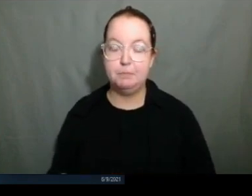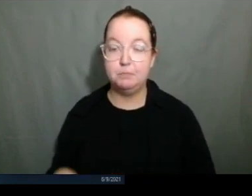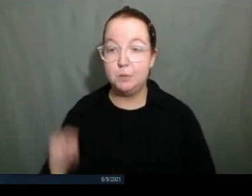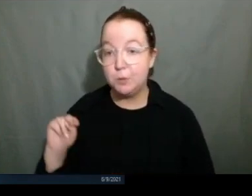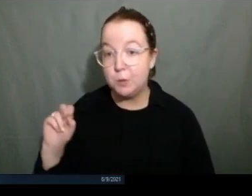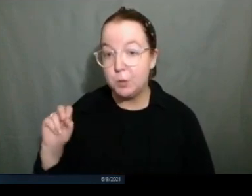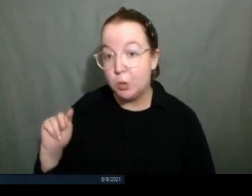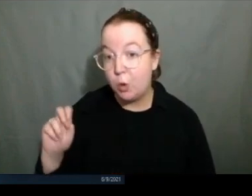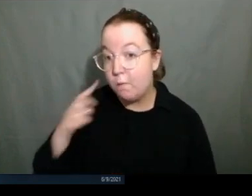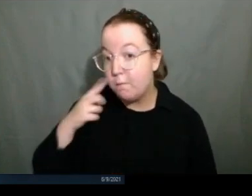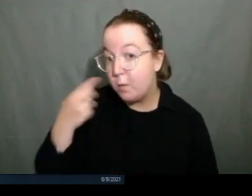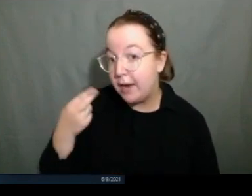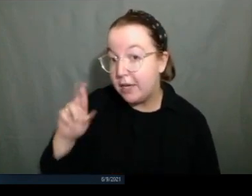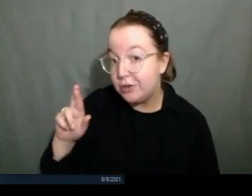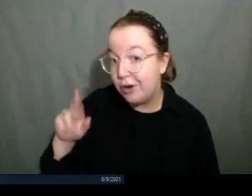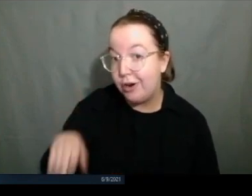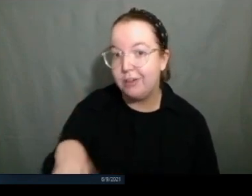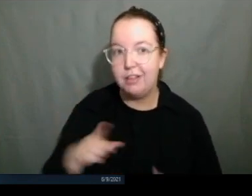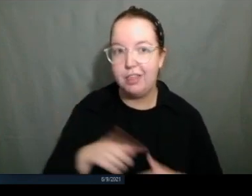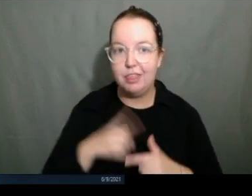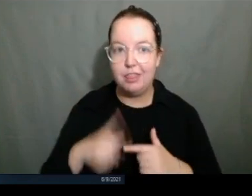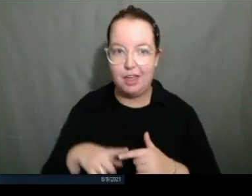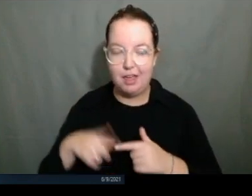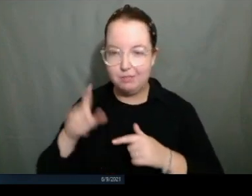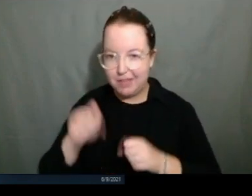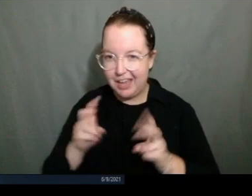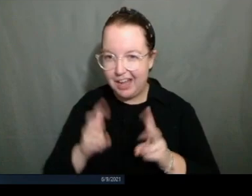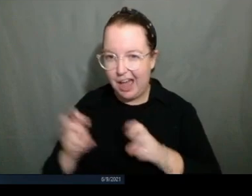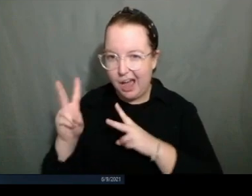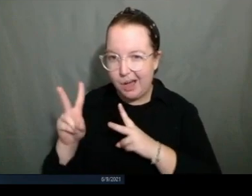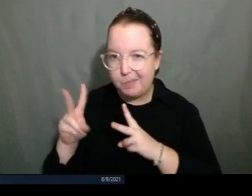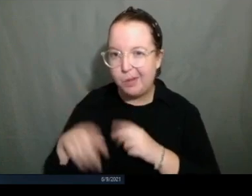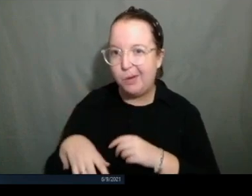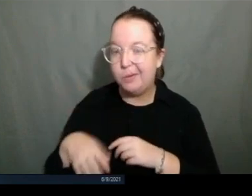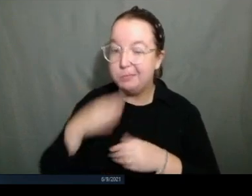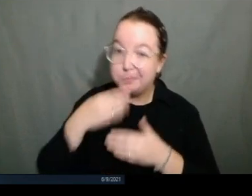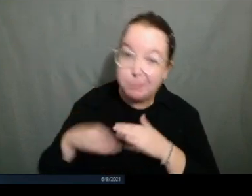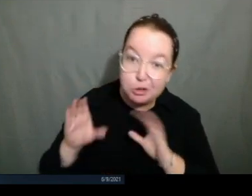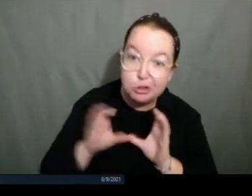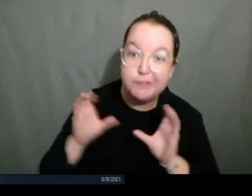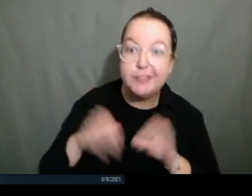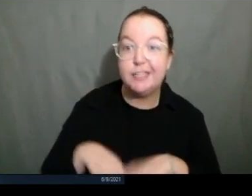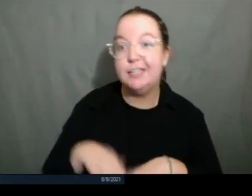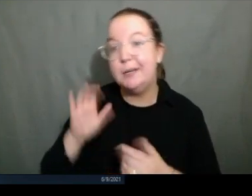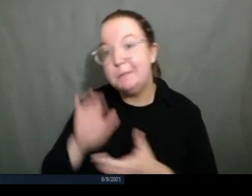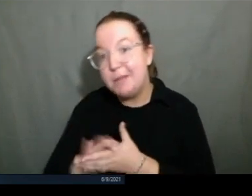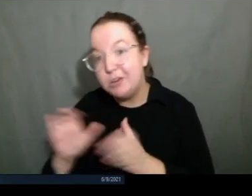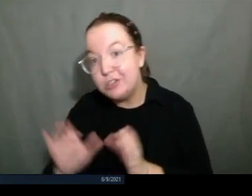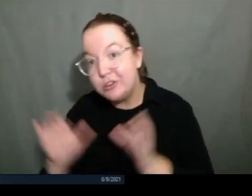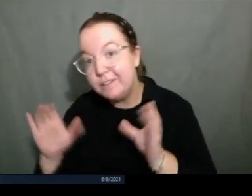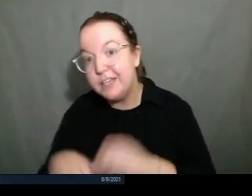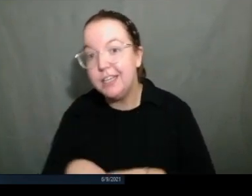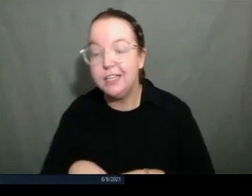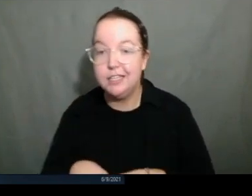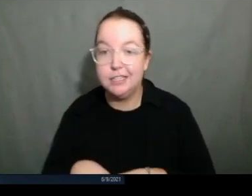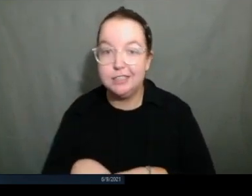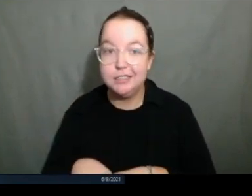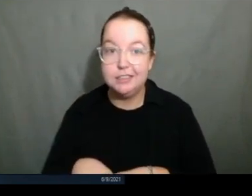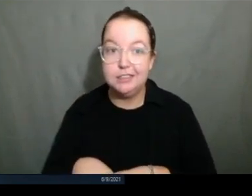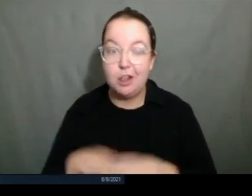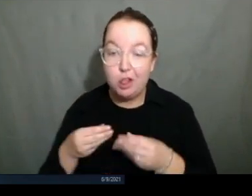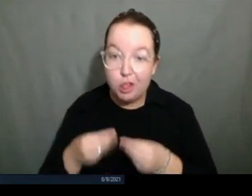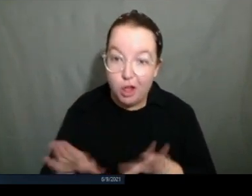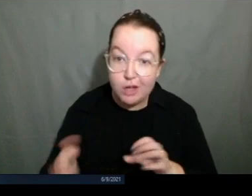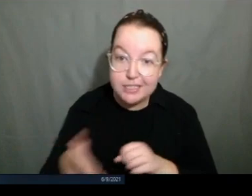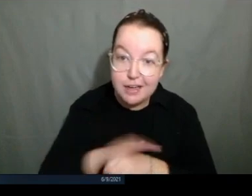for HR, and then supporting documentation such as a birth certificate, marriage certificate, something you lost coverage, you